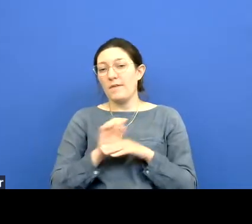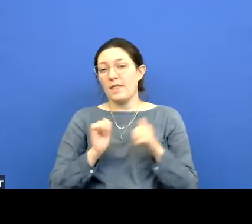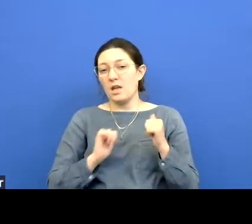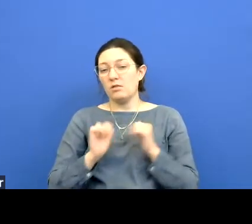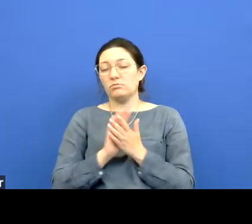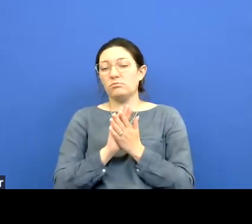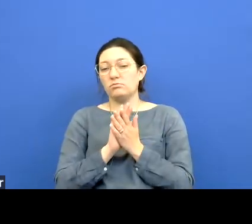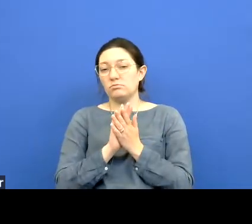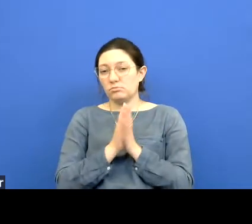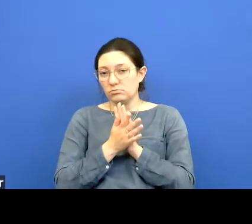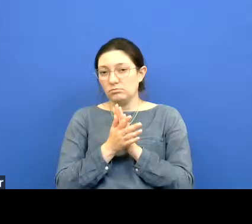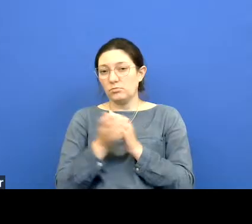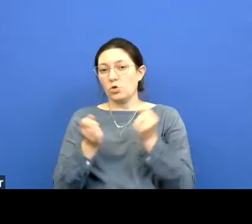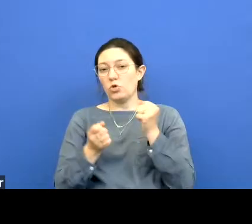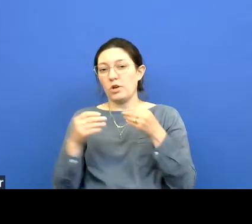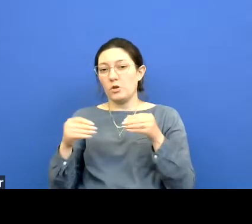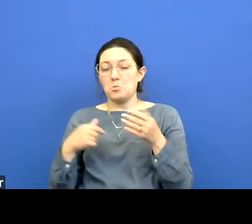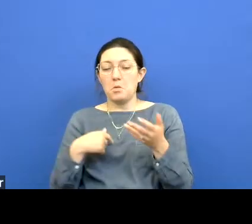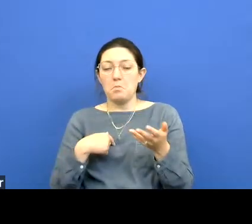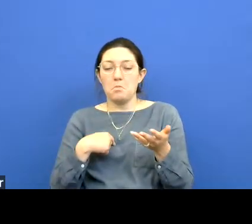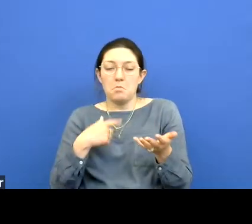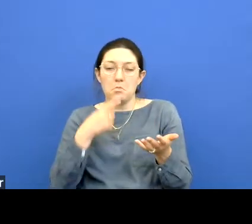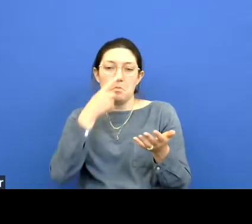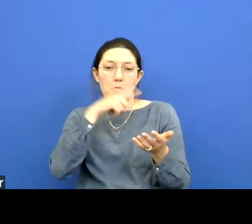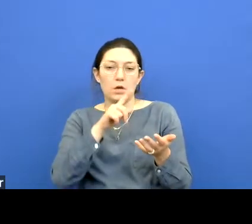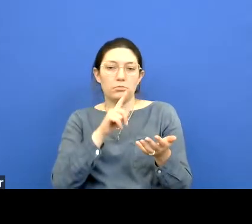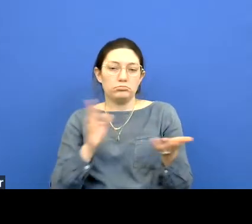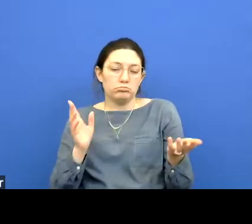But I do know that there is,